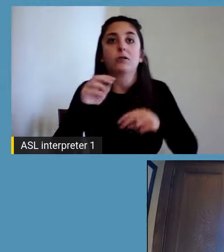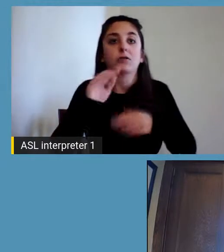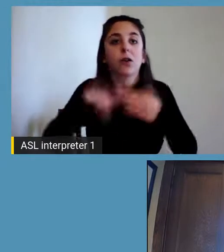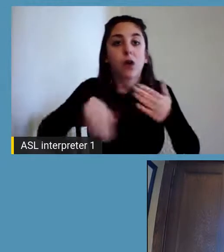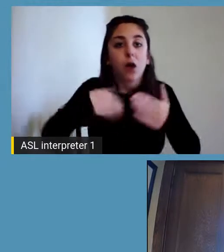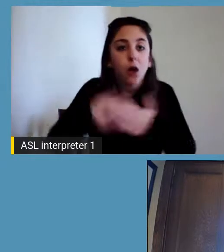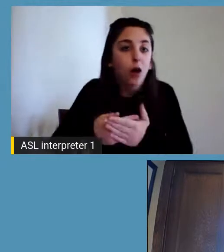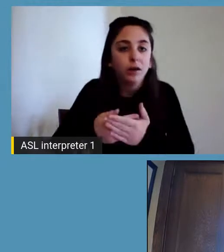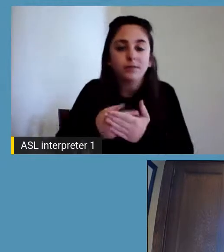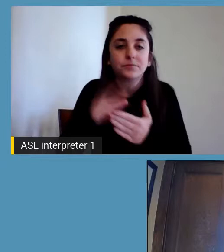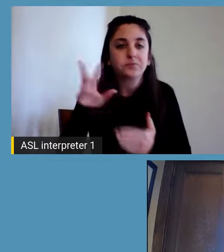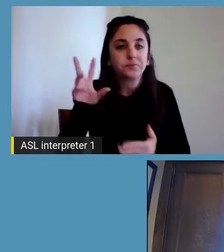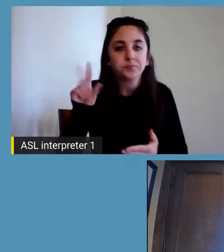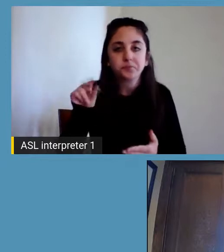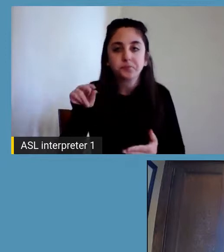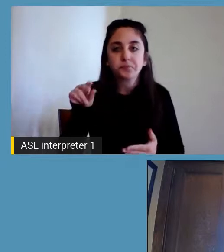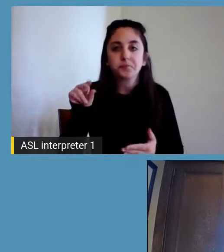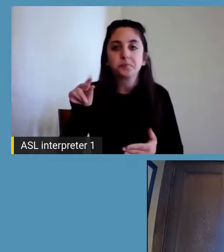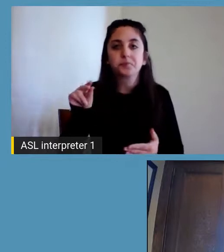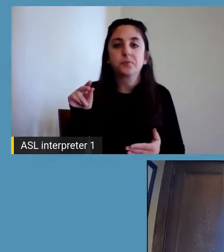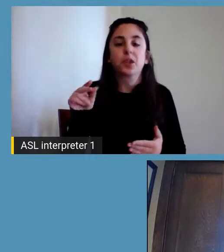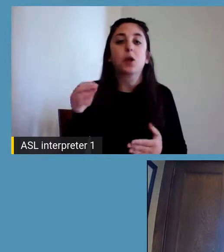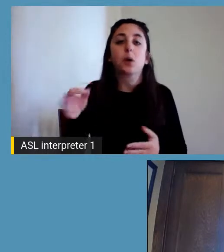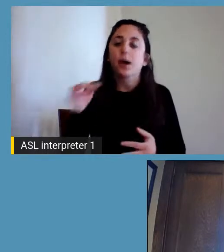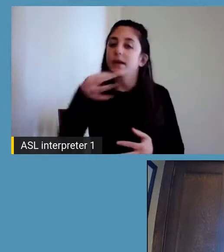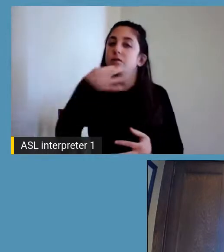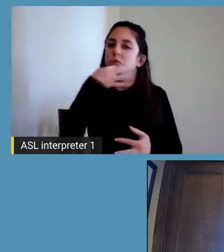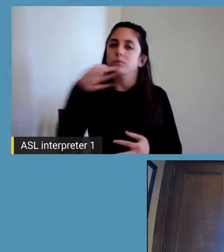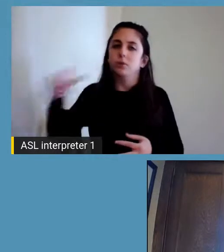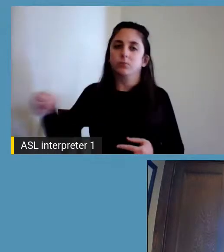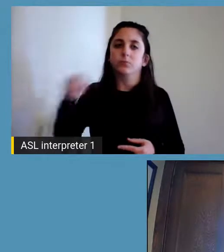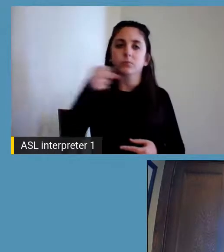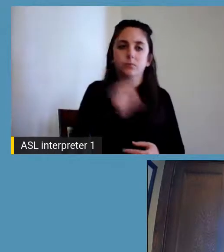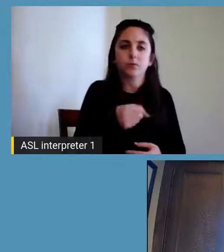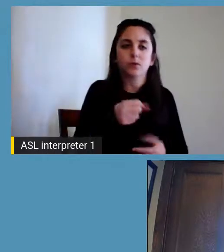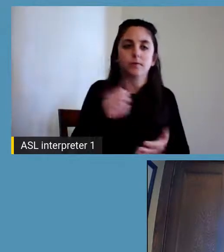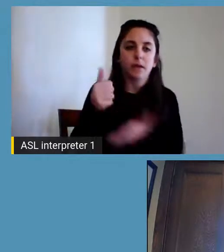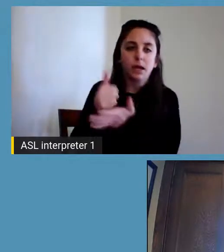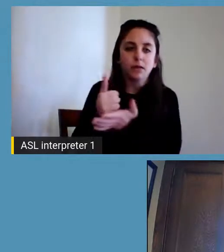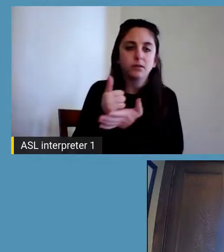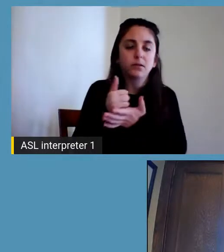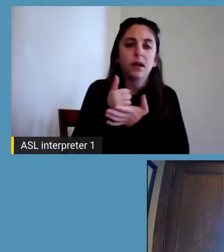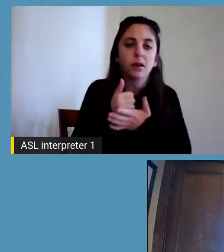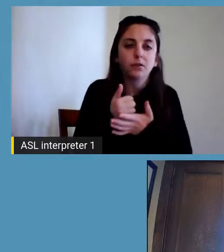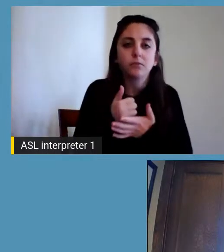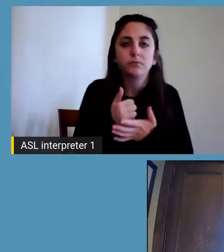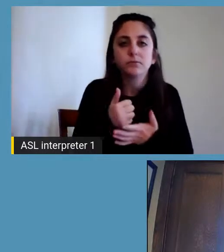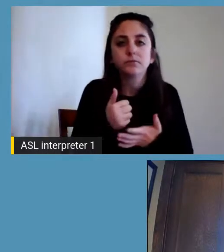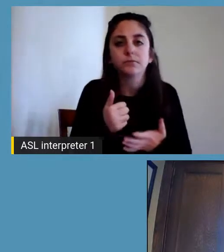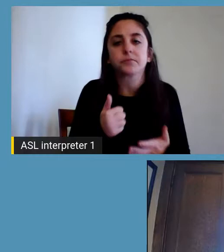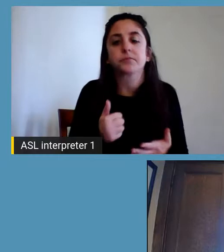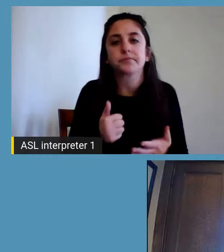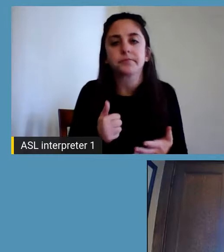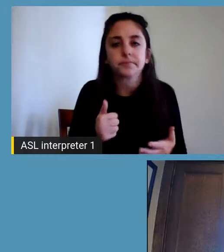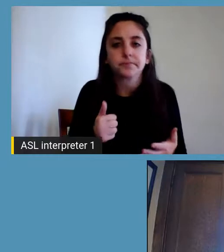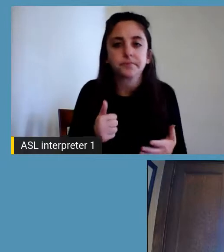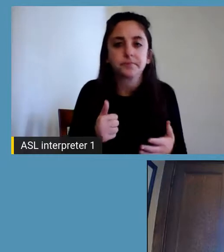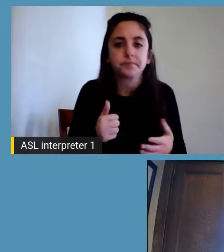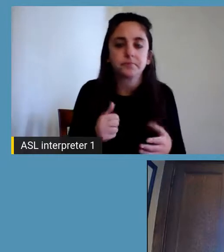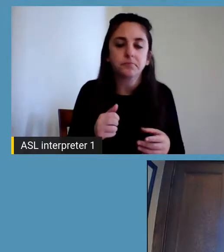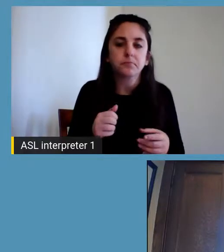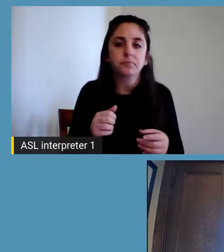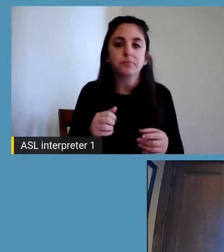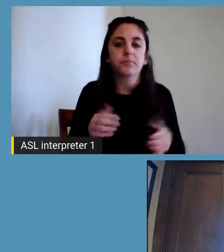should get a good expert to help you out on that whole sort of simulation and taking that, concentrate on